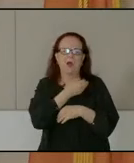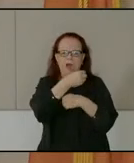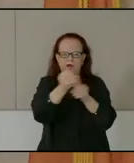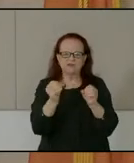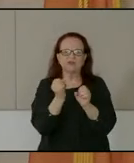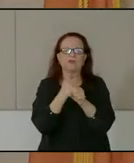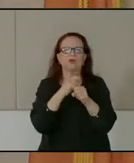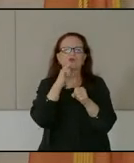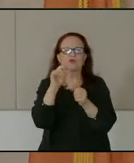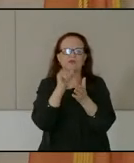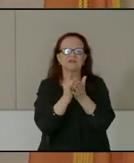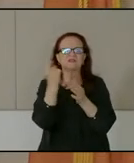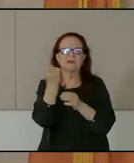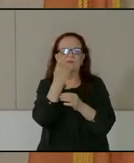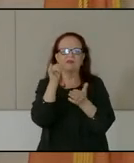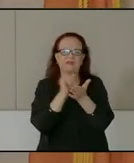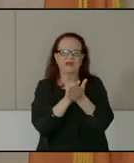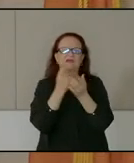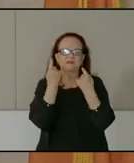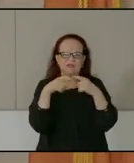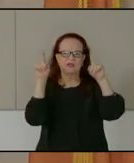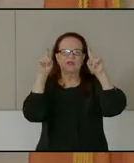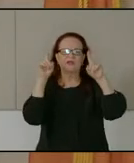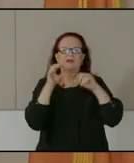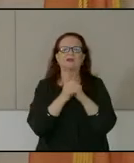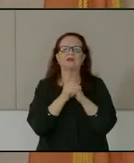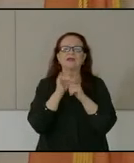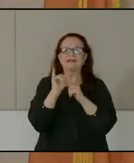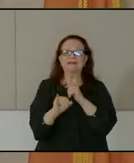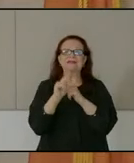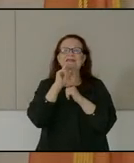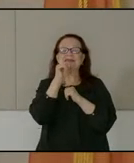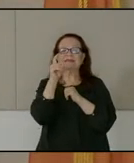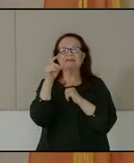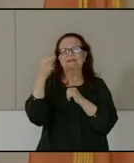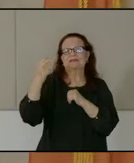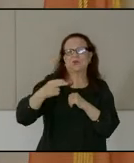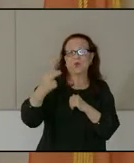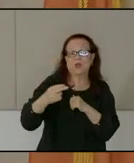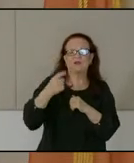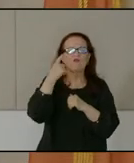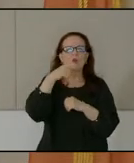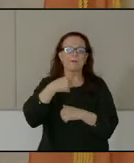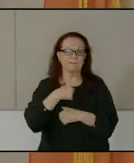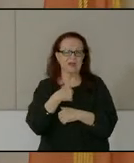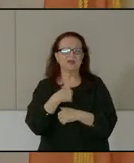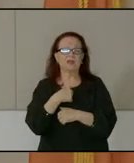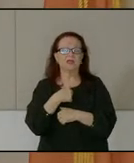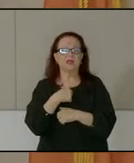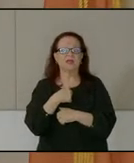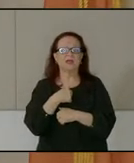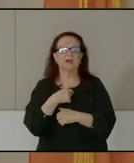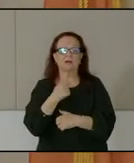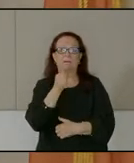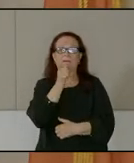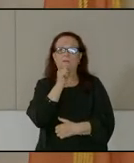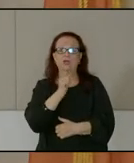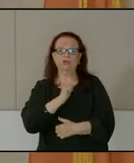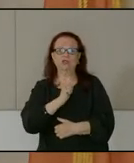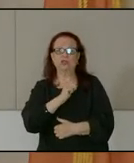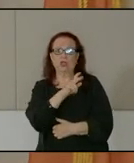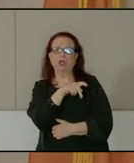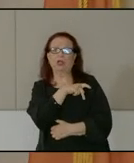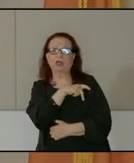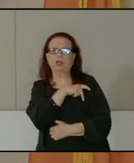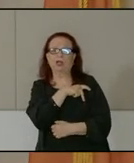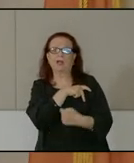was something that was done. It is historic, and for me, you know, it's very personal because